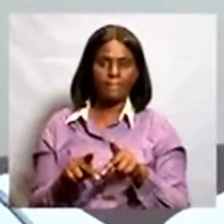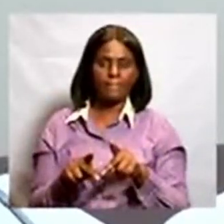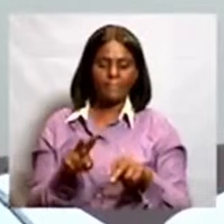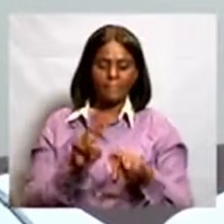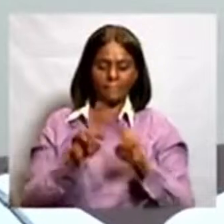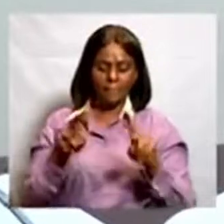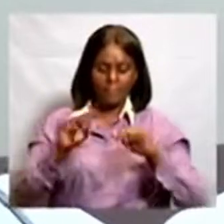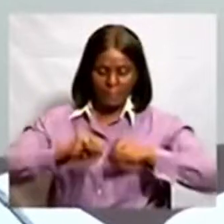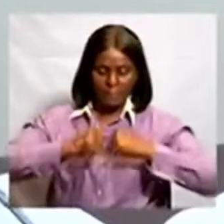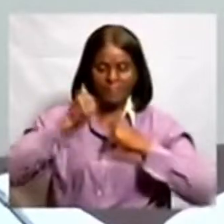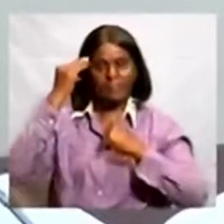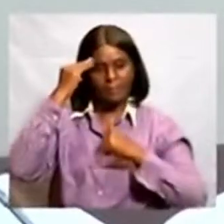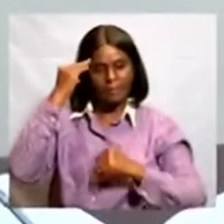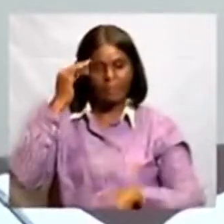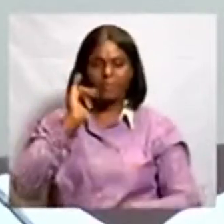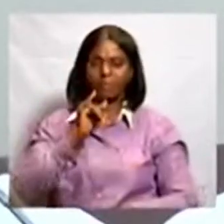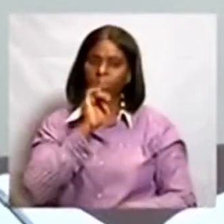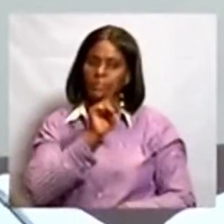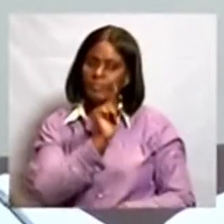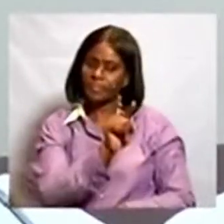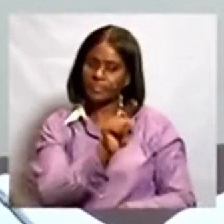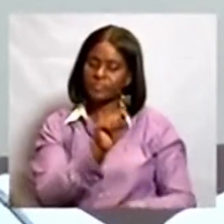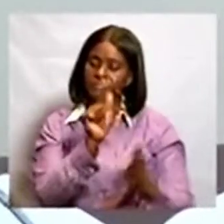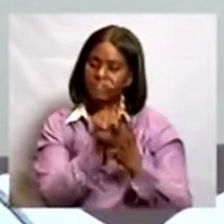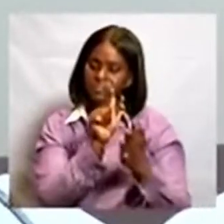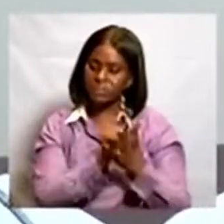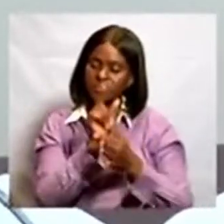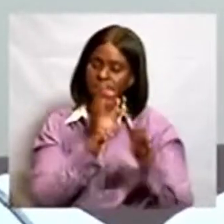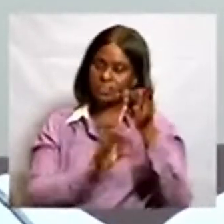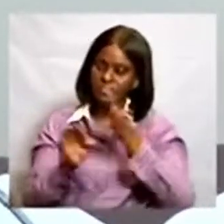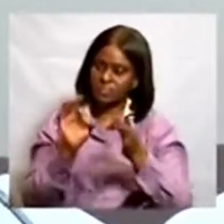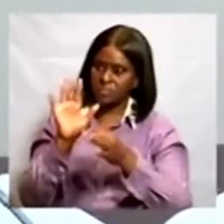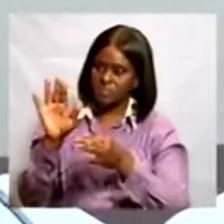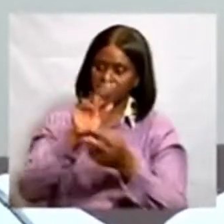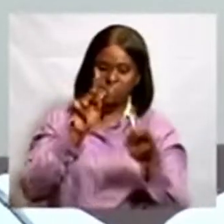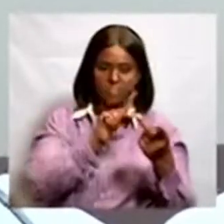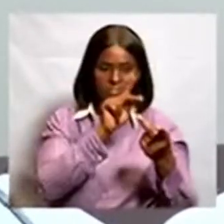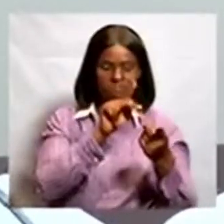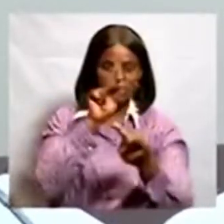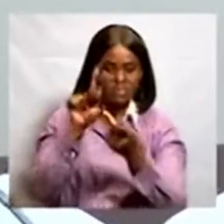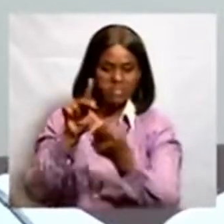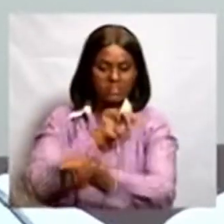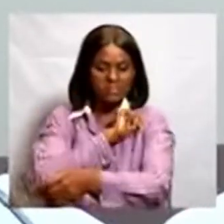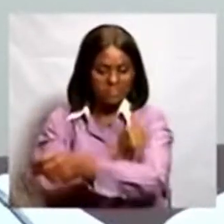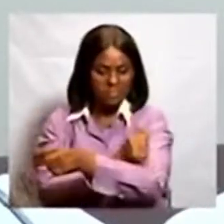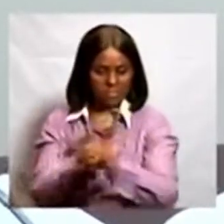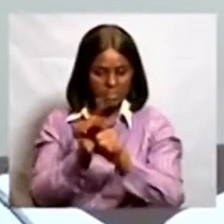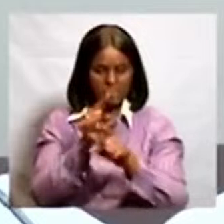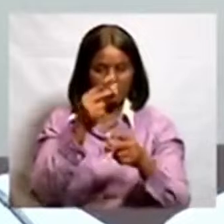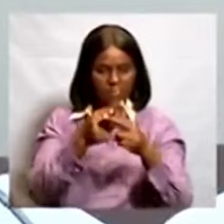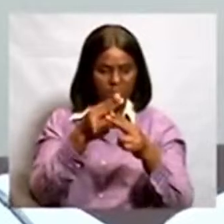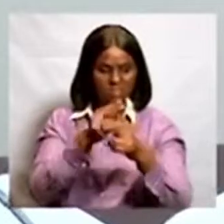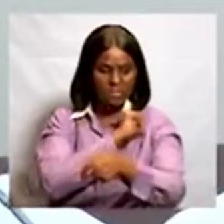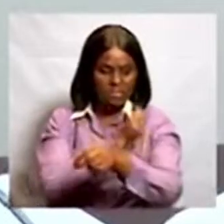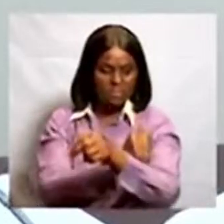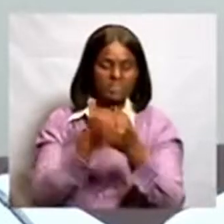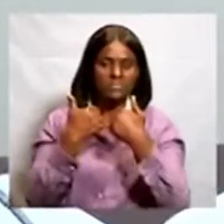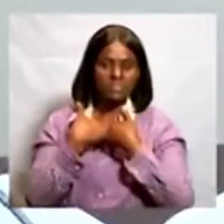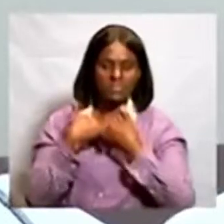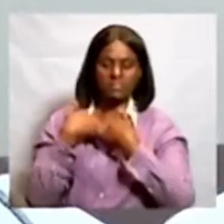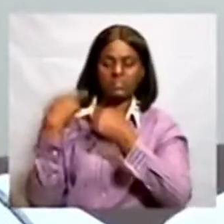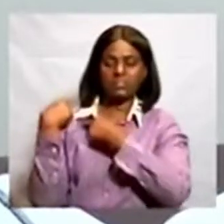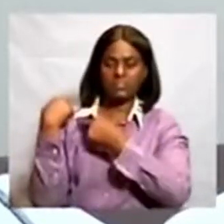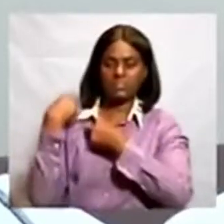we note that despite the bill defining the appropriate authority to mean an authority having responsibility